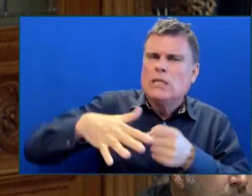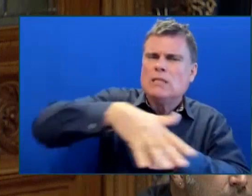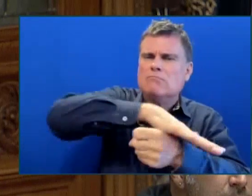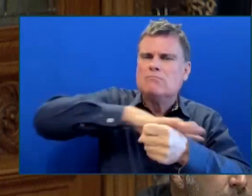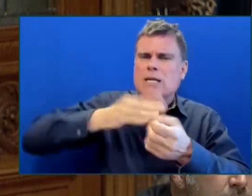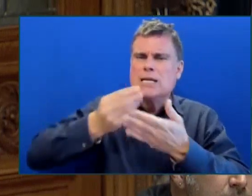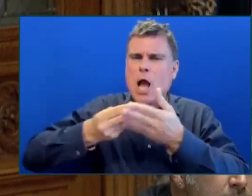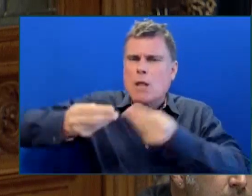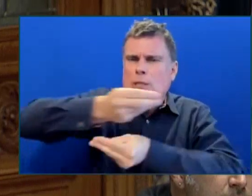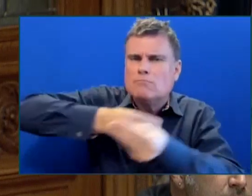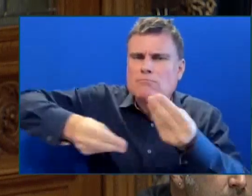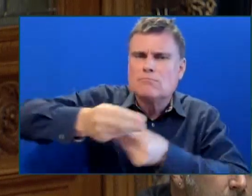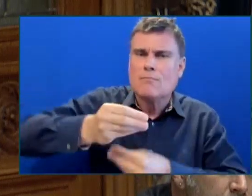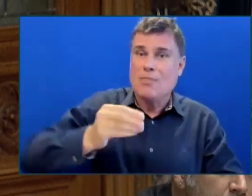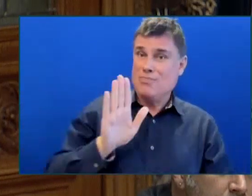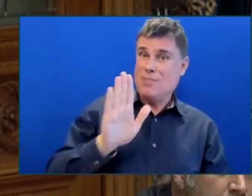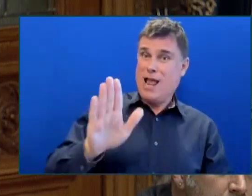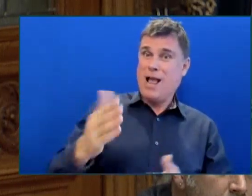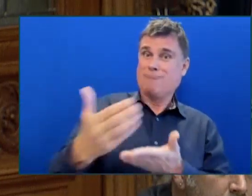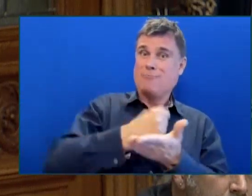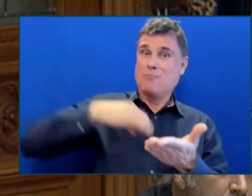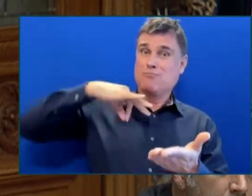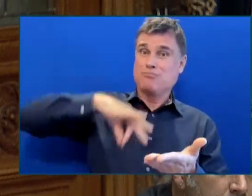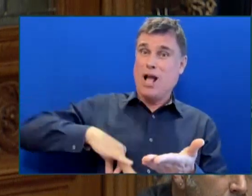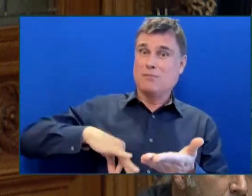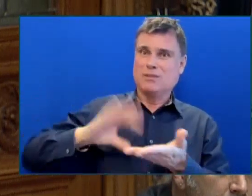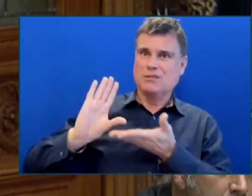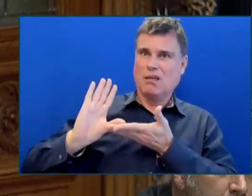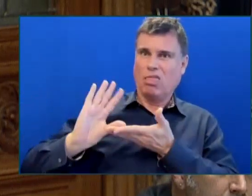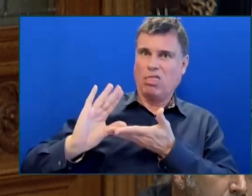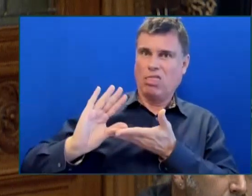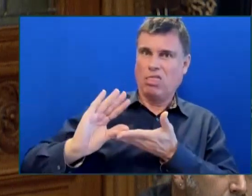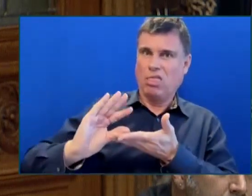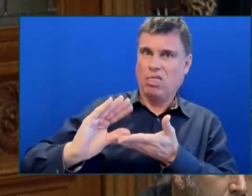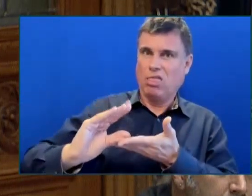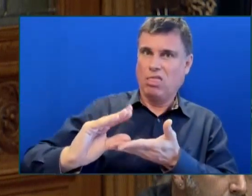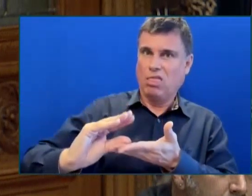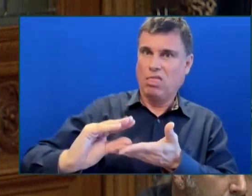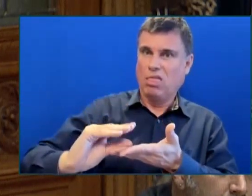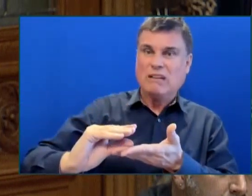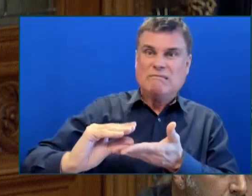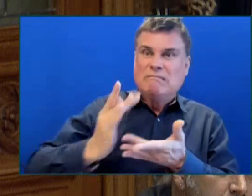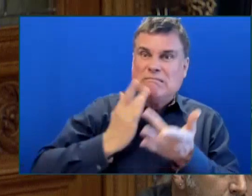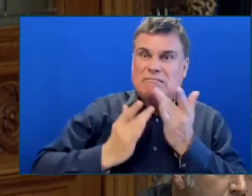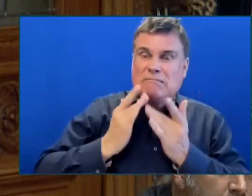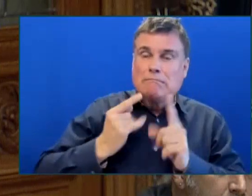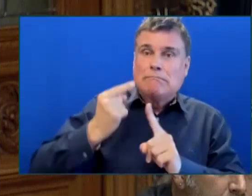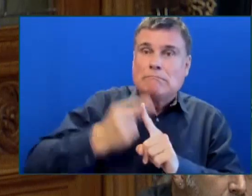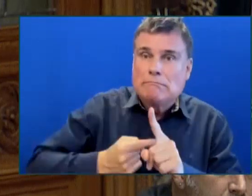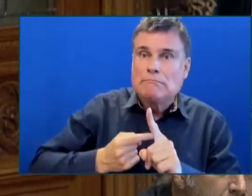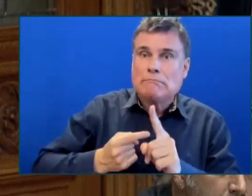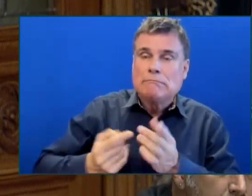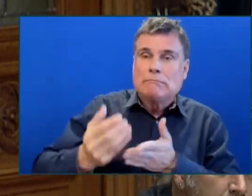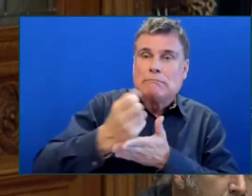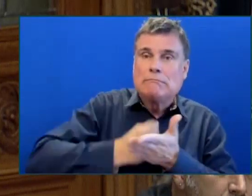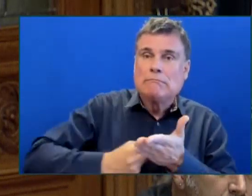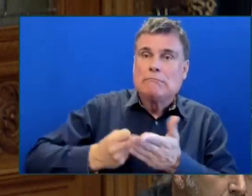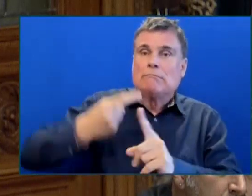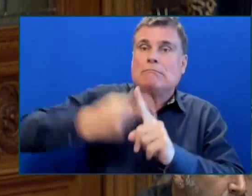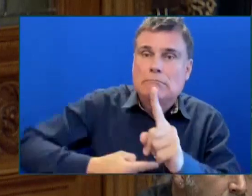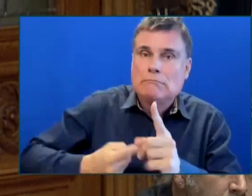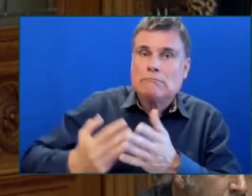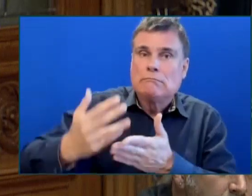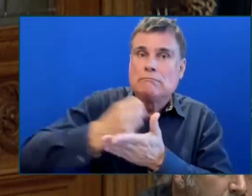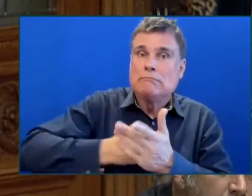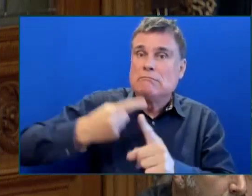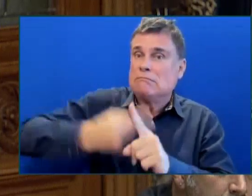month. Challenges are spilling over onto their bottom lines and doorsteps, whether it's repairing shattered glass or removing graffiti or